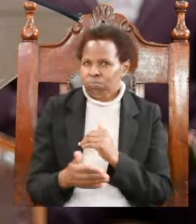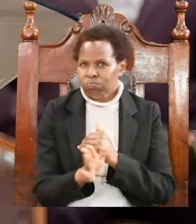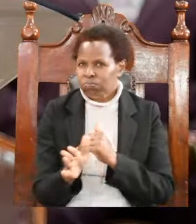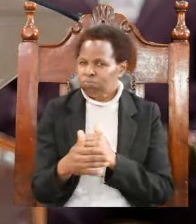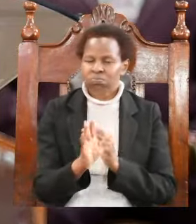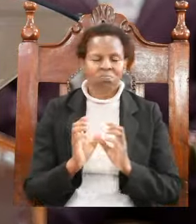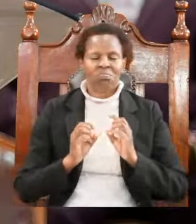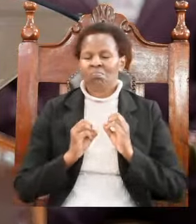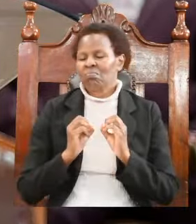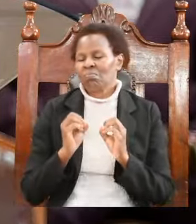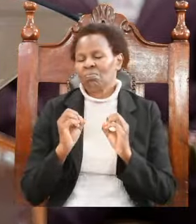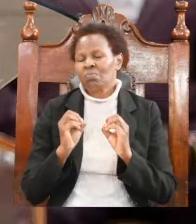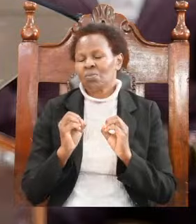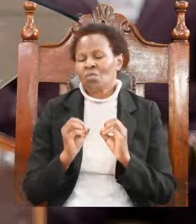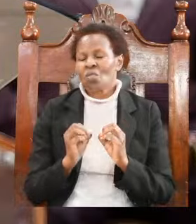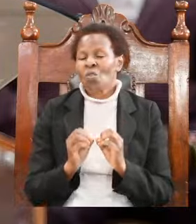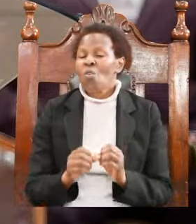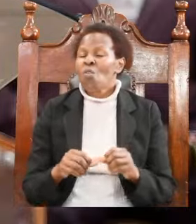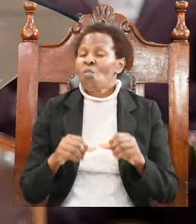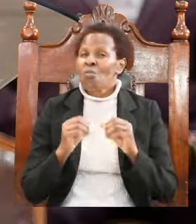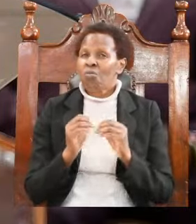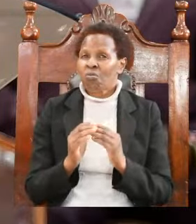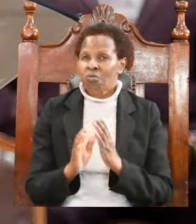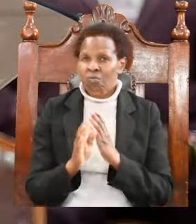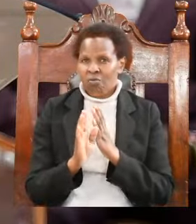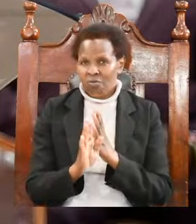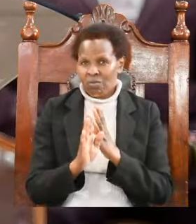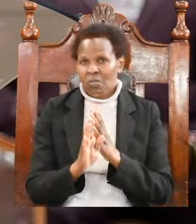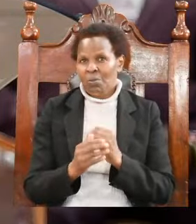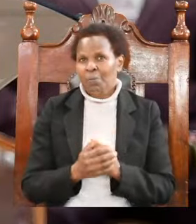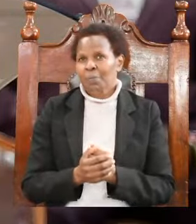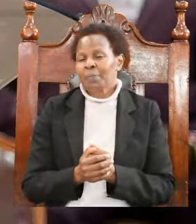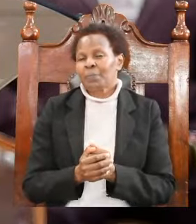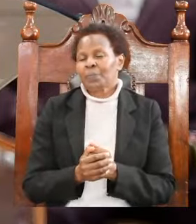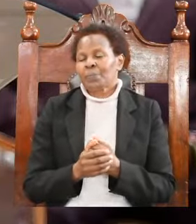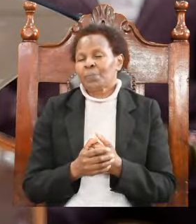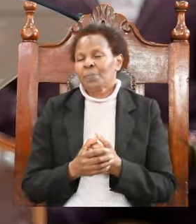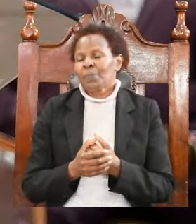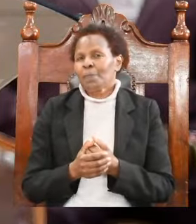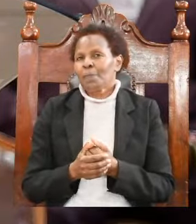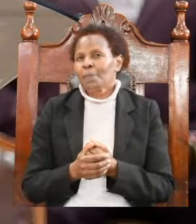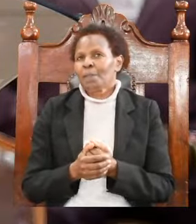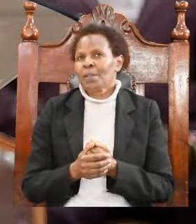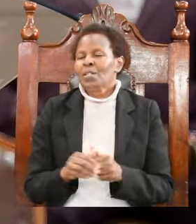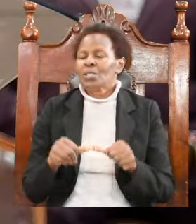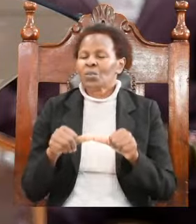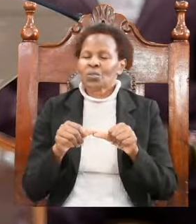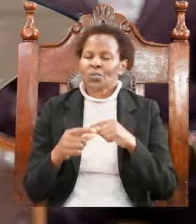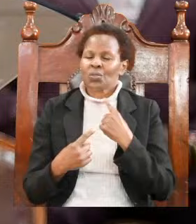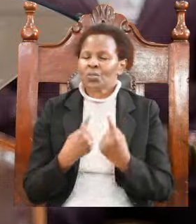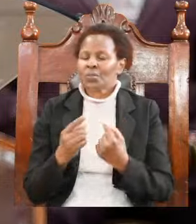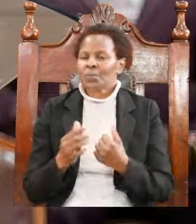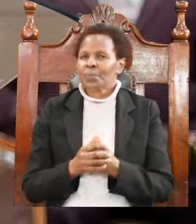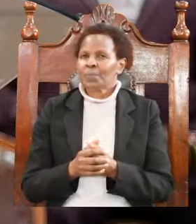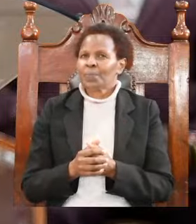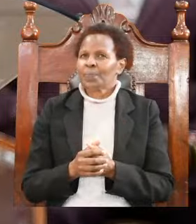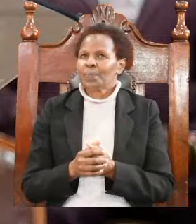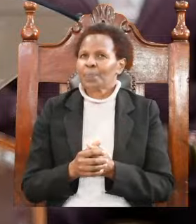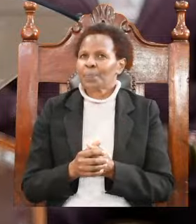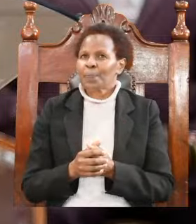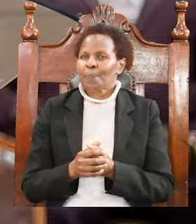but following the rules up to the end. And he continues to say